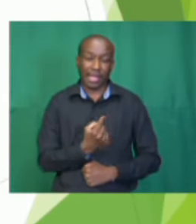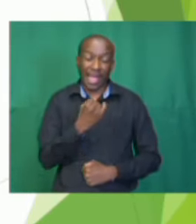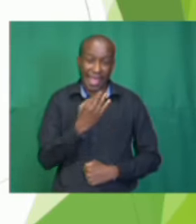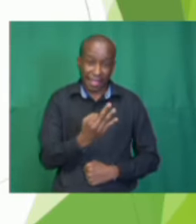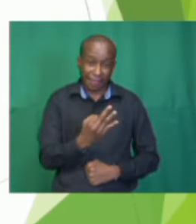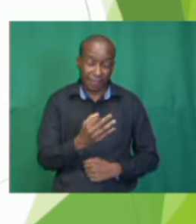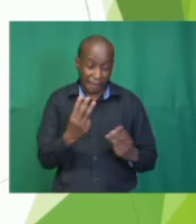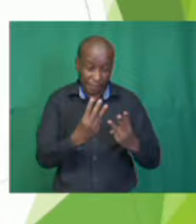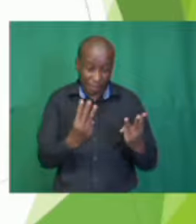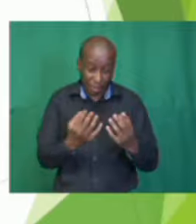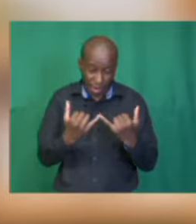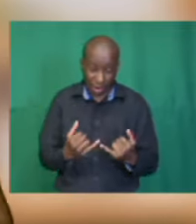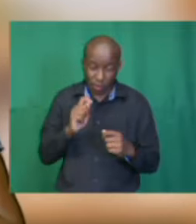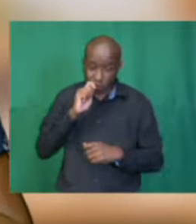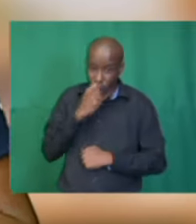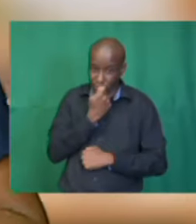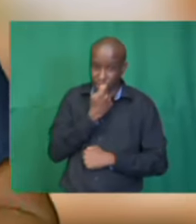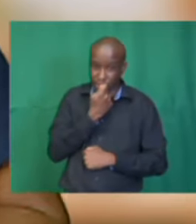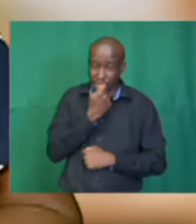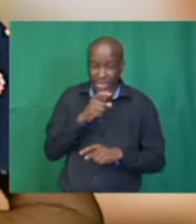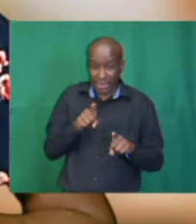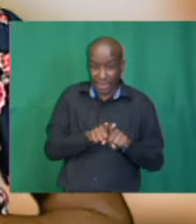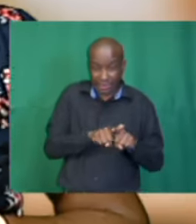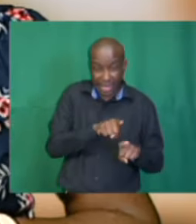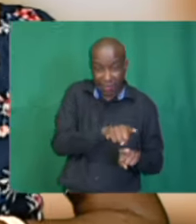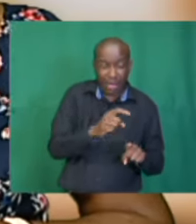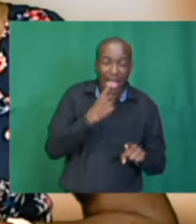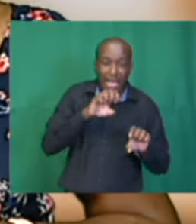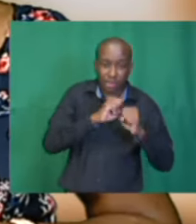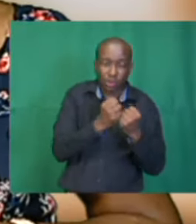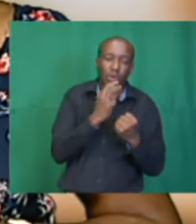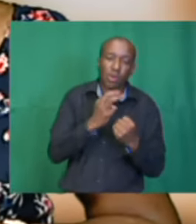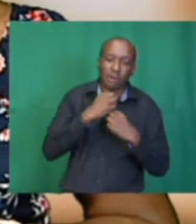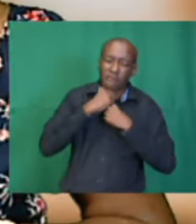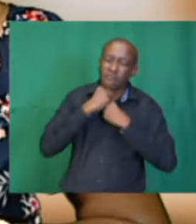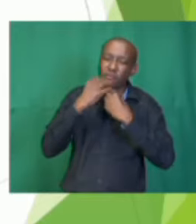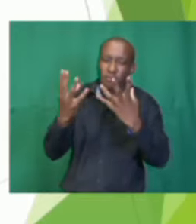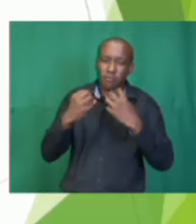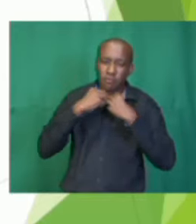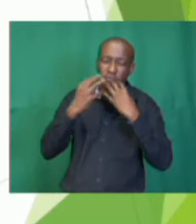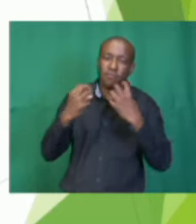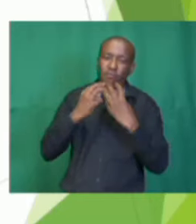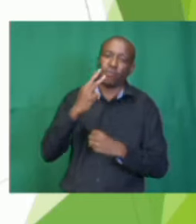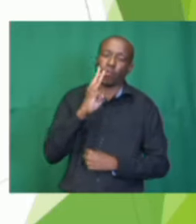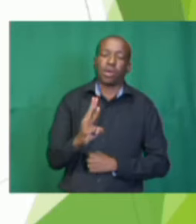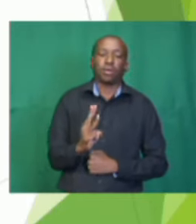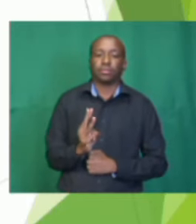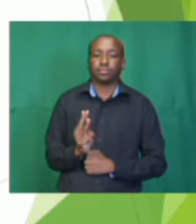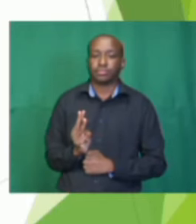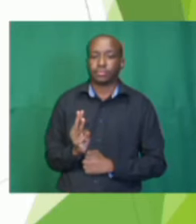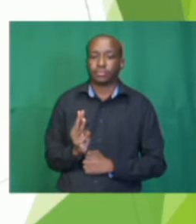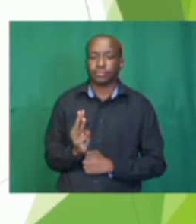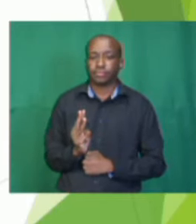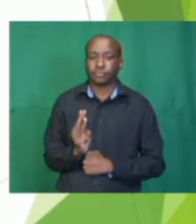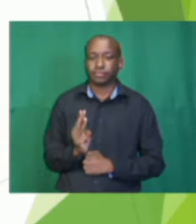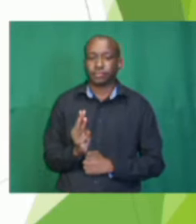if these people were to be quiet, the very same stones will cry out." So he